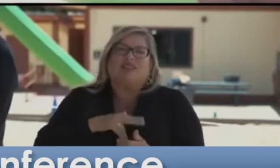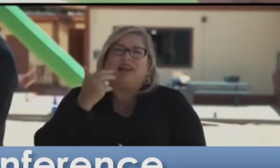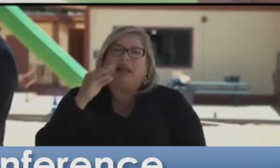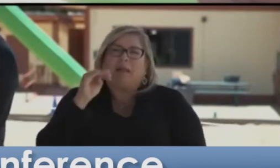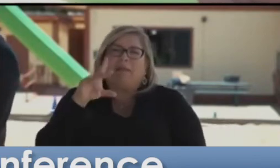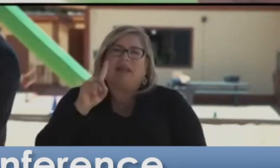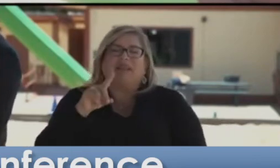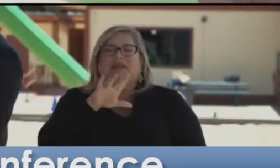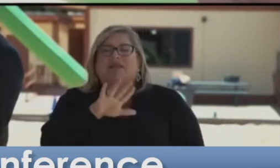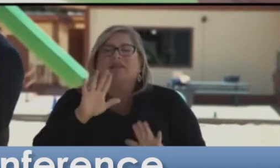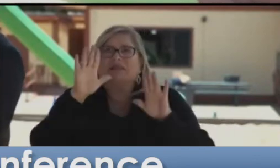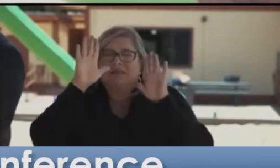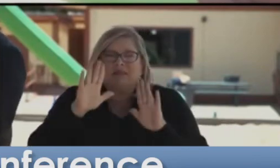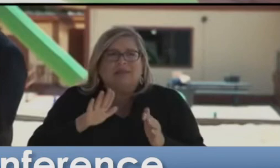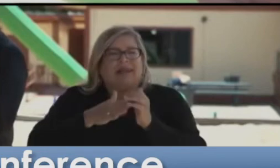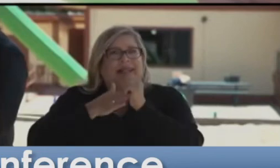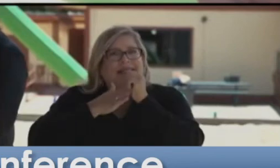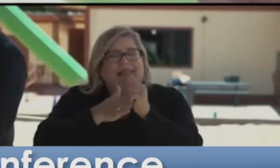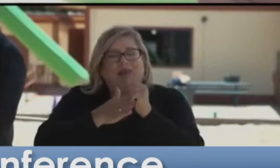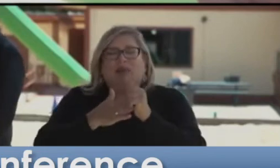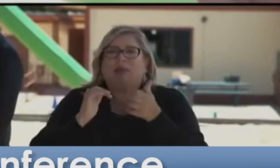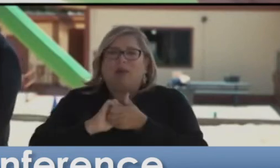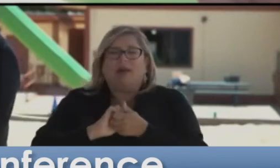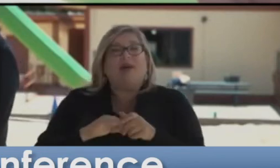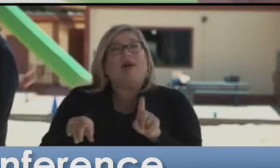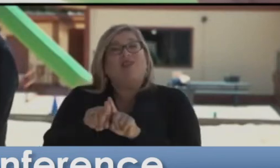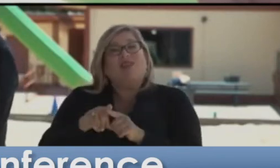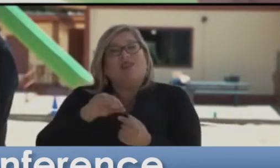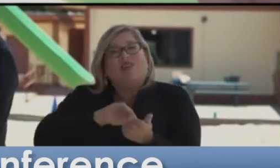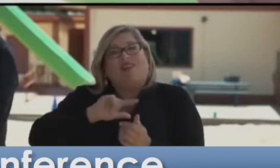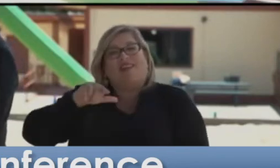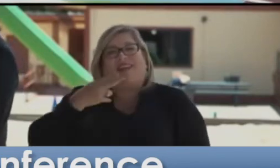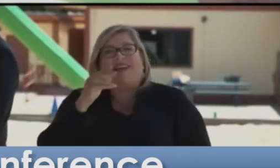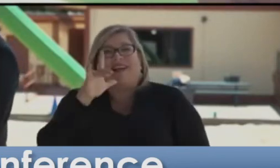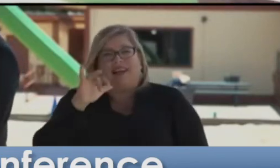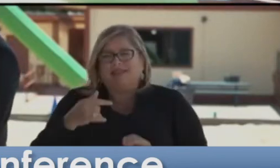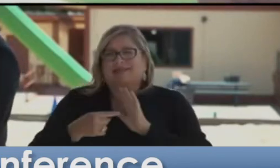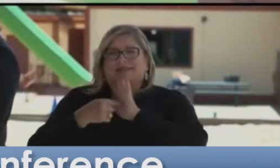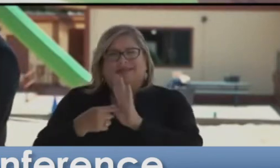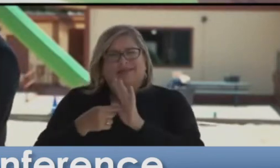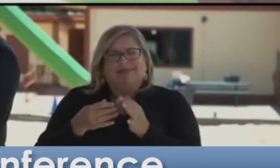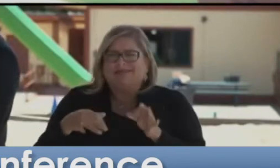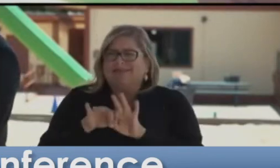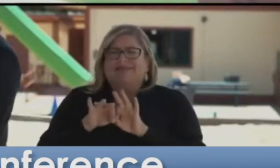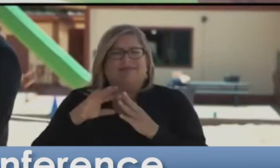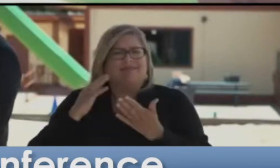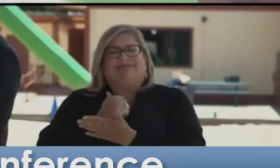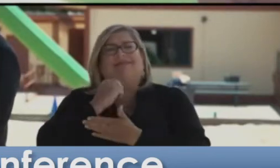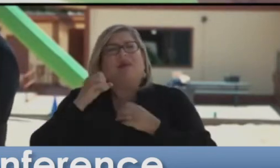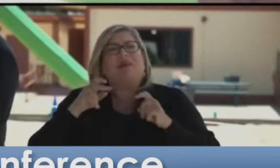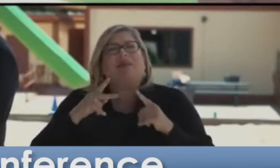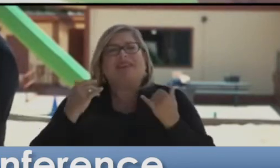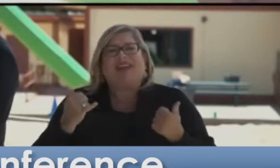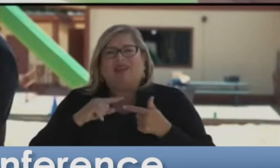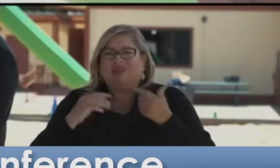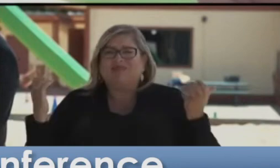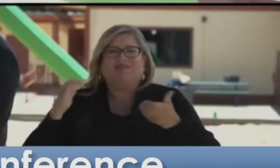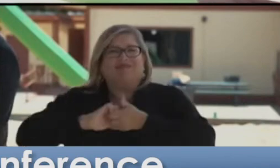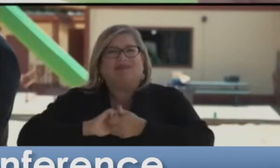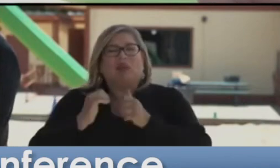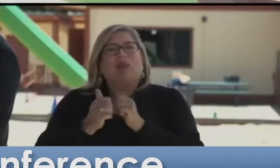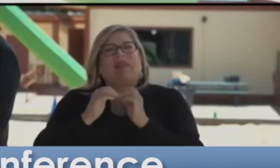partnership, and to have Dr. Galley here just showing a sense of urgency and opportunity to develop partnerships with